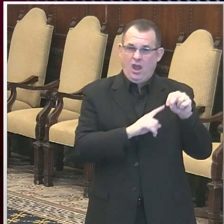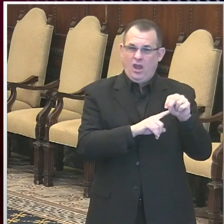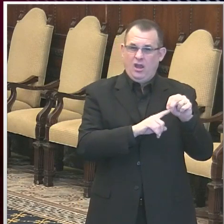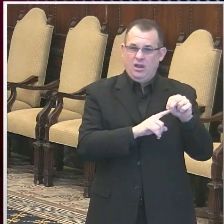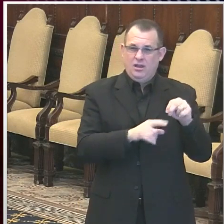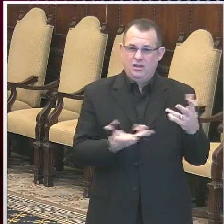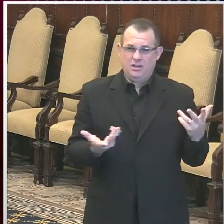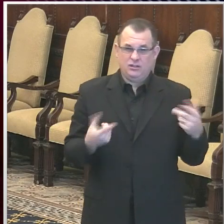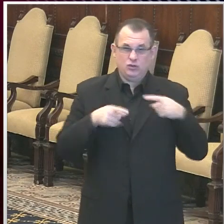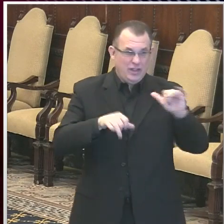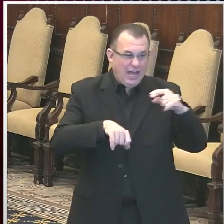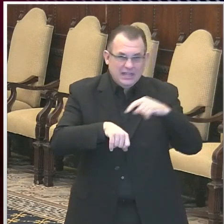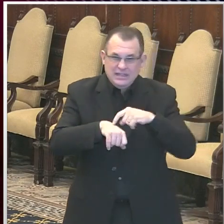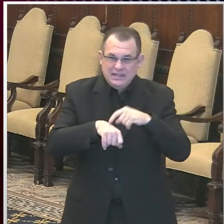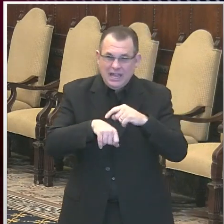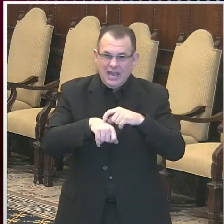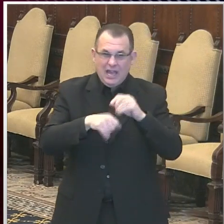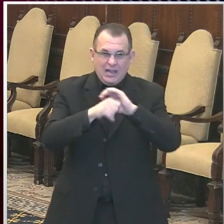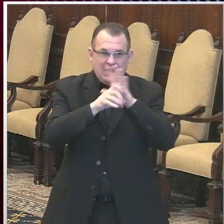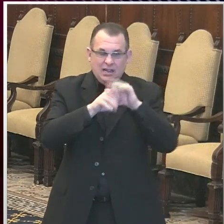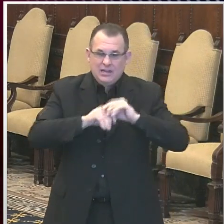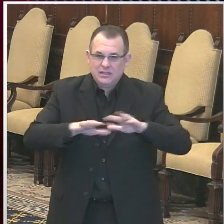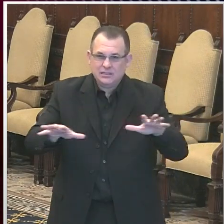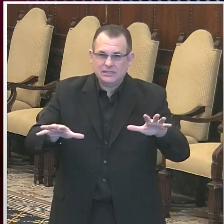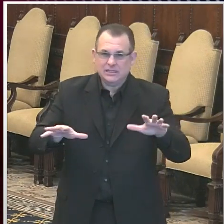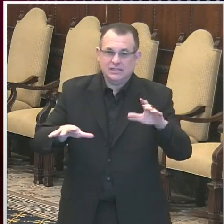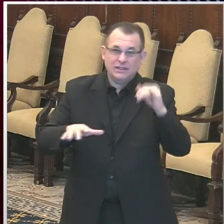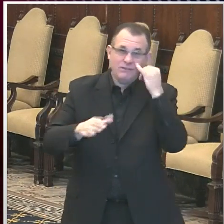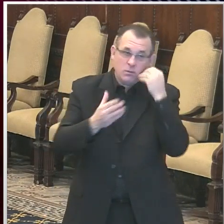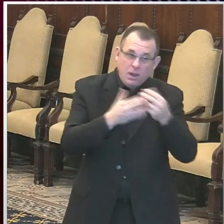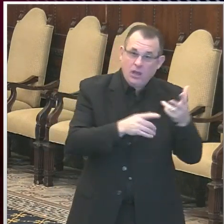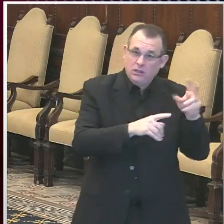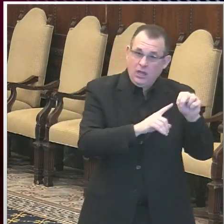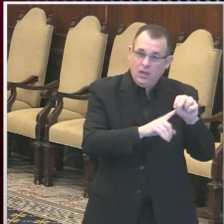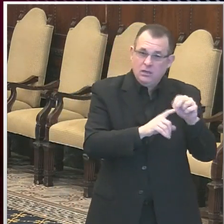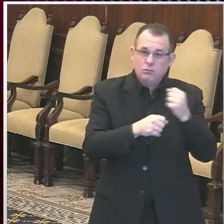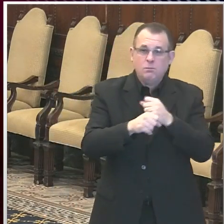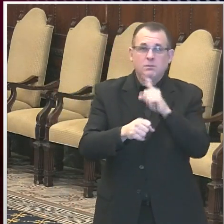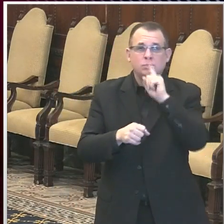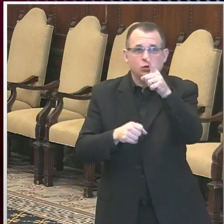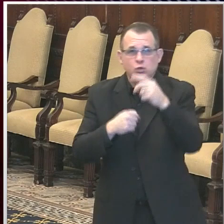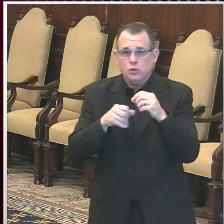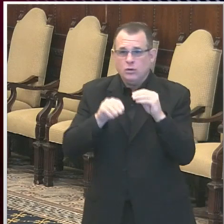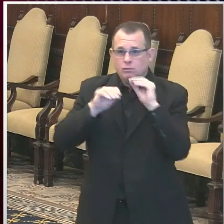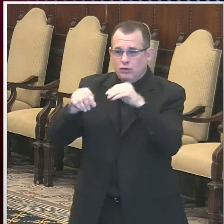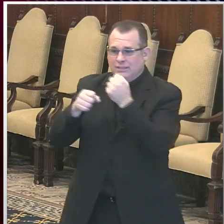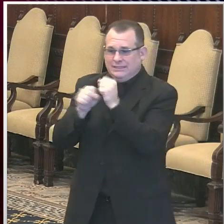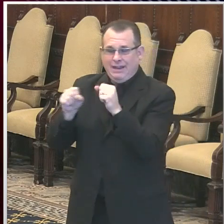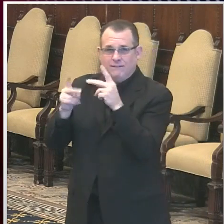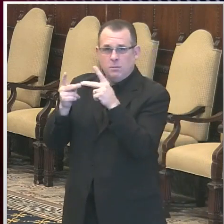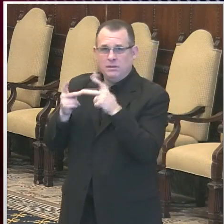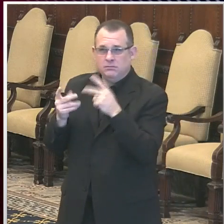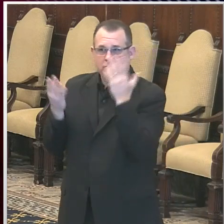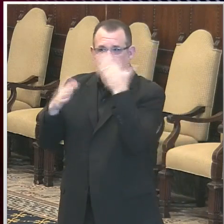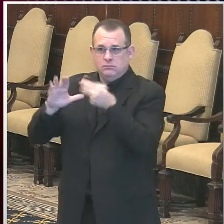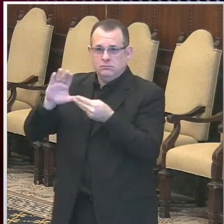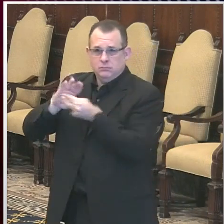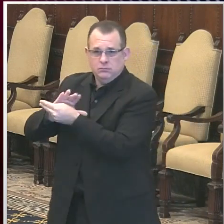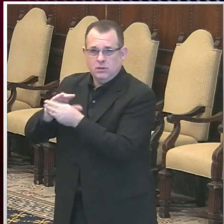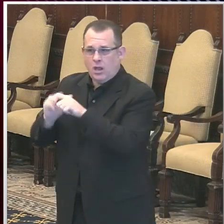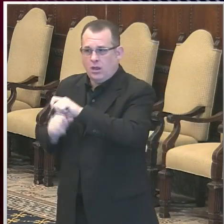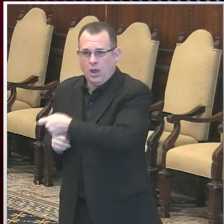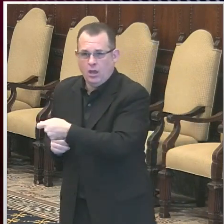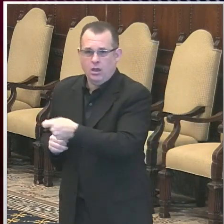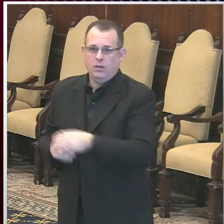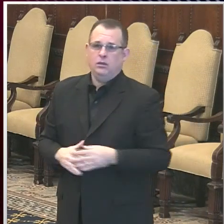that those firearms are stored appropriately, and people remember gun safety as well is key. And as far as this